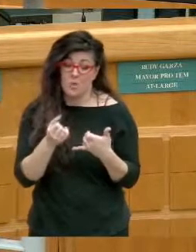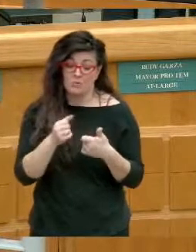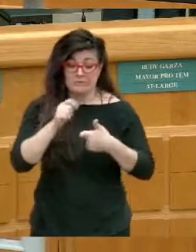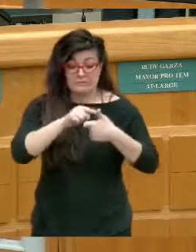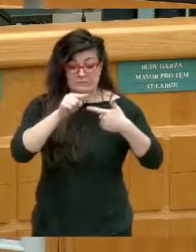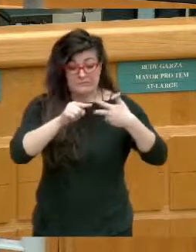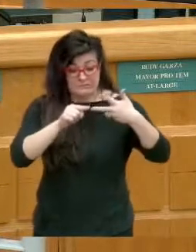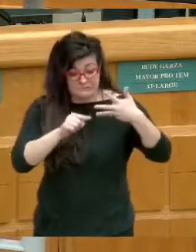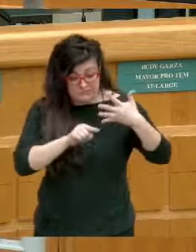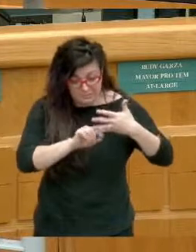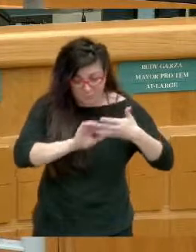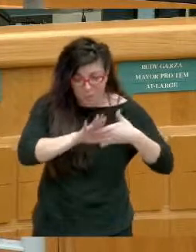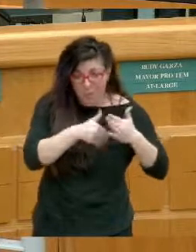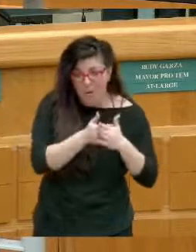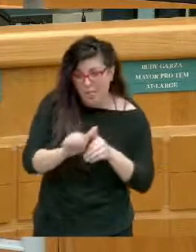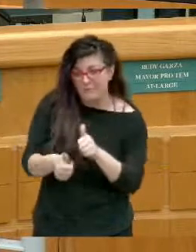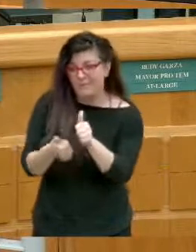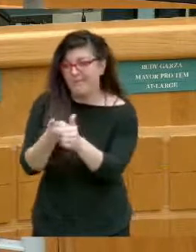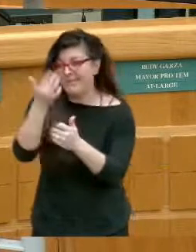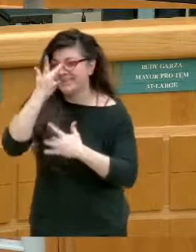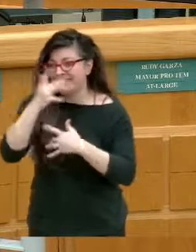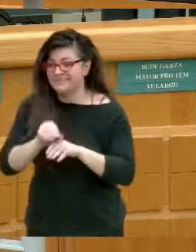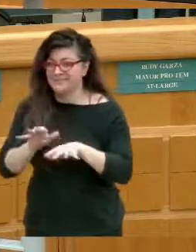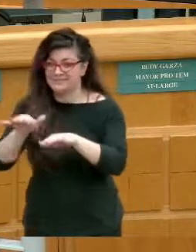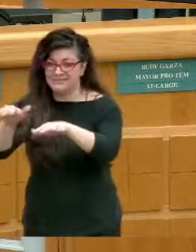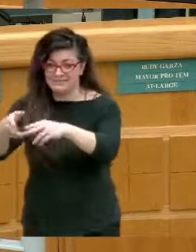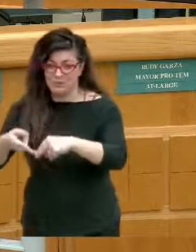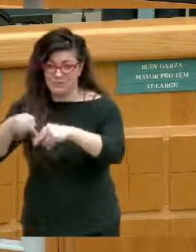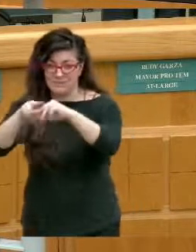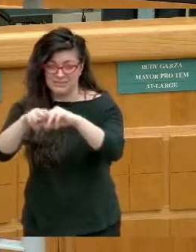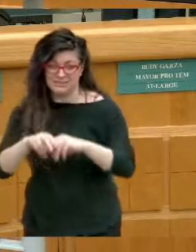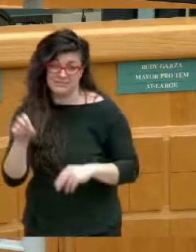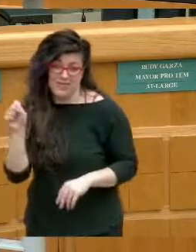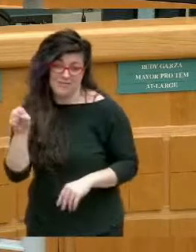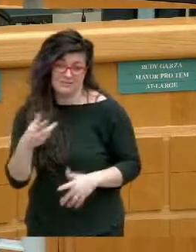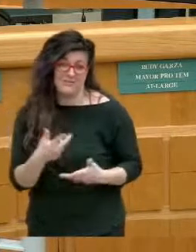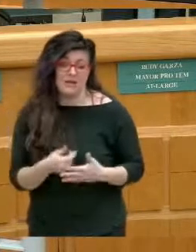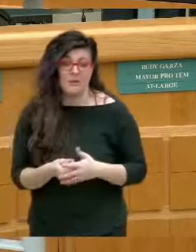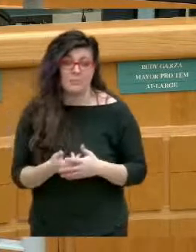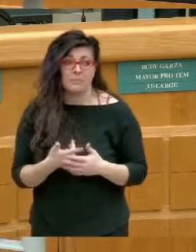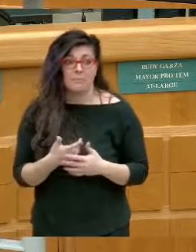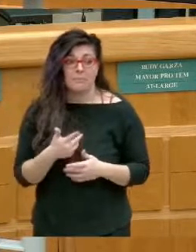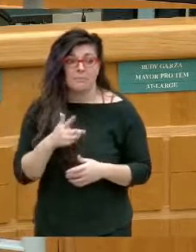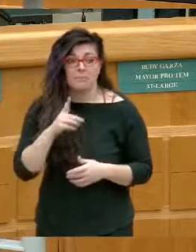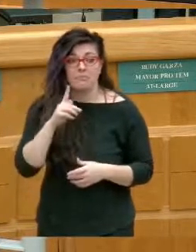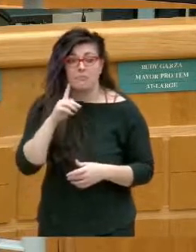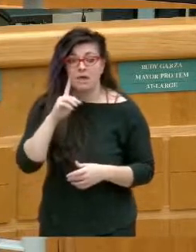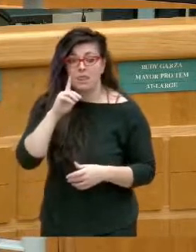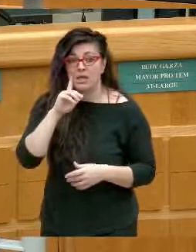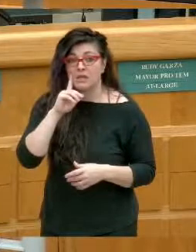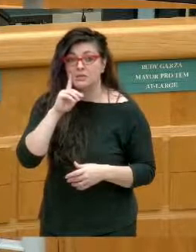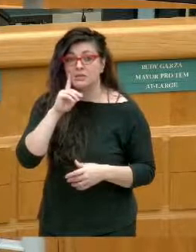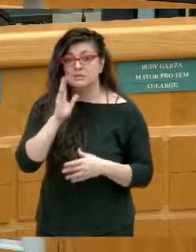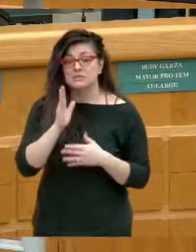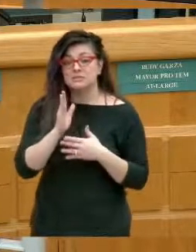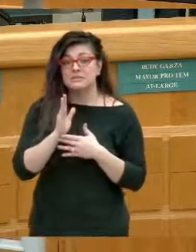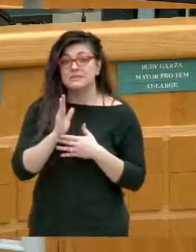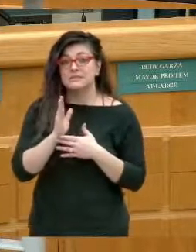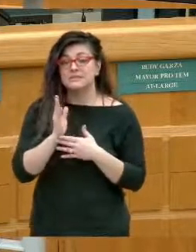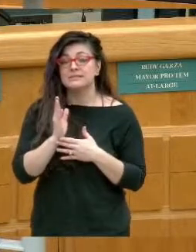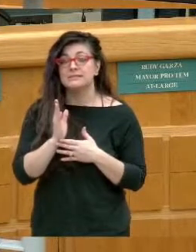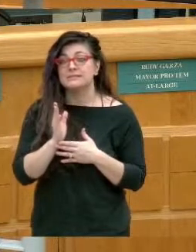affecting what's happening. And I think that part of what's going into this